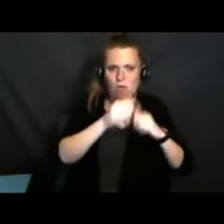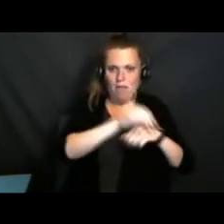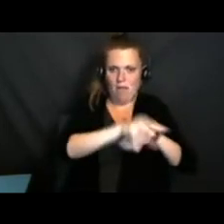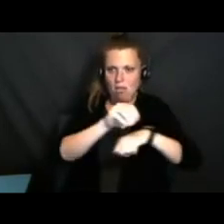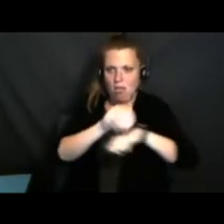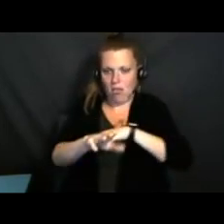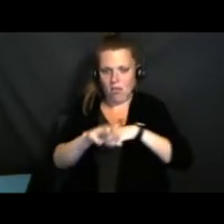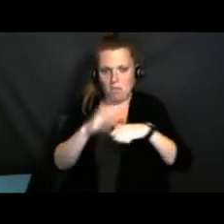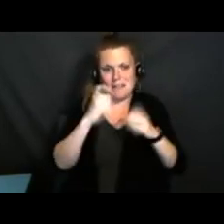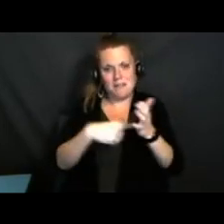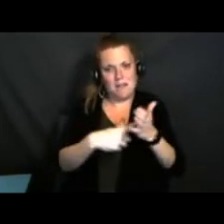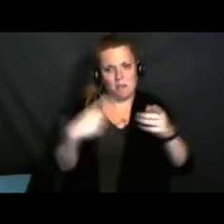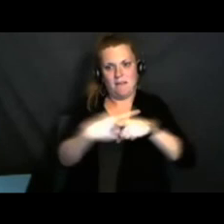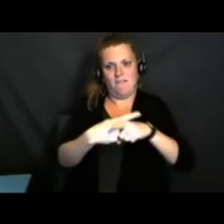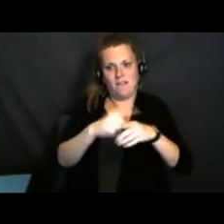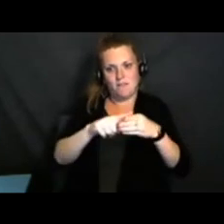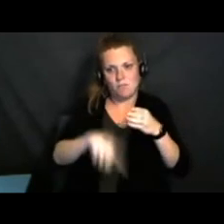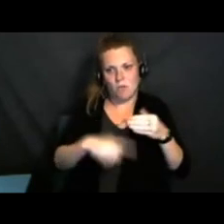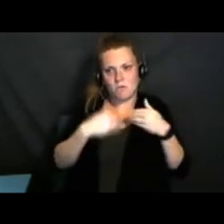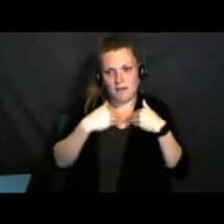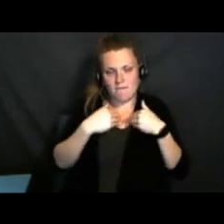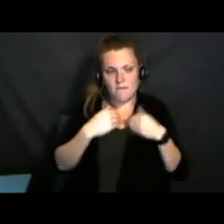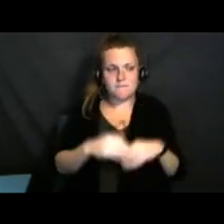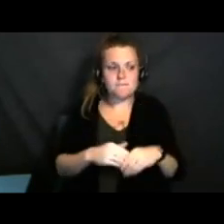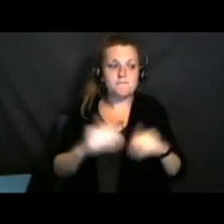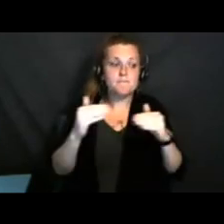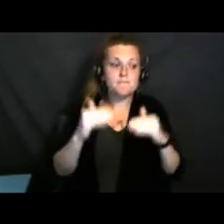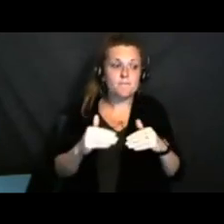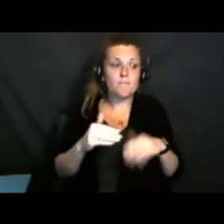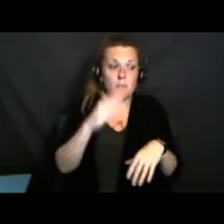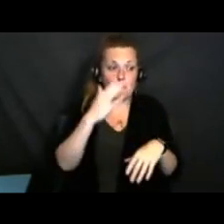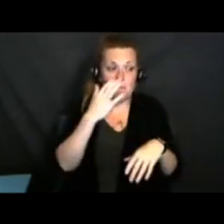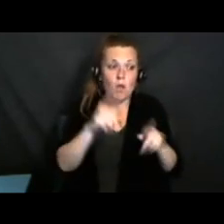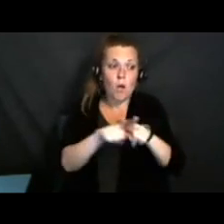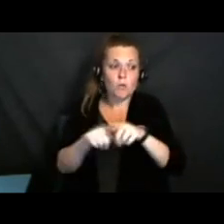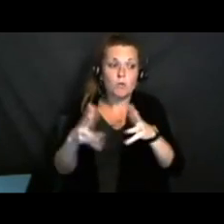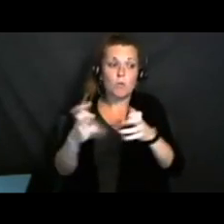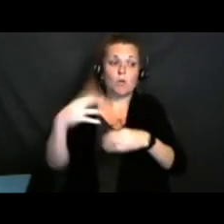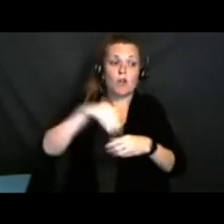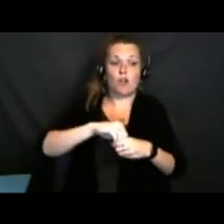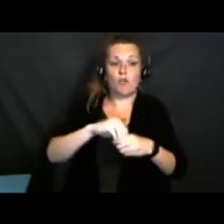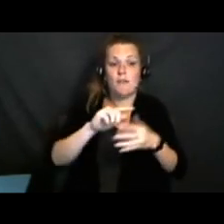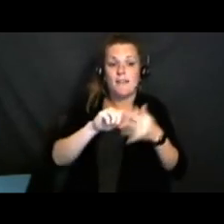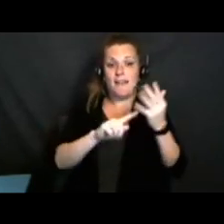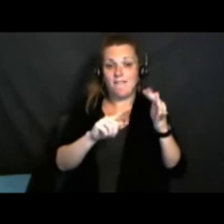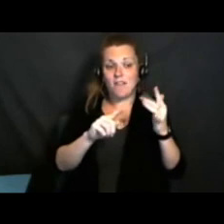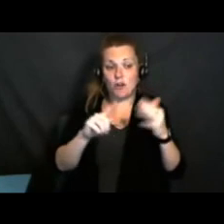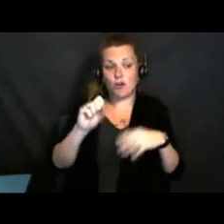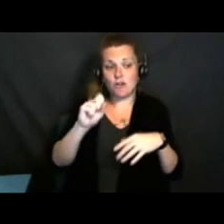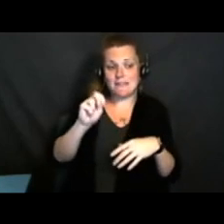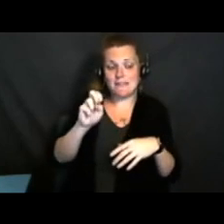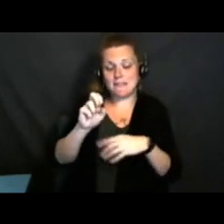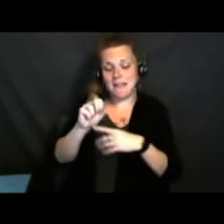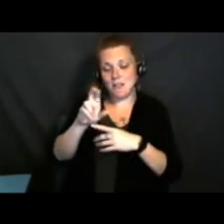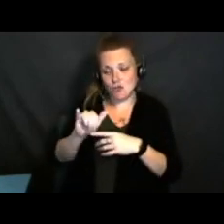results sometimes we see. And inclusion of finger sensory motor system in neural models based on the data that we